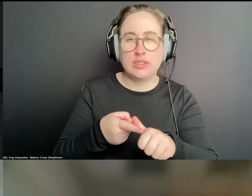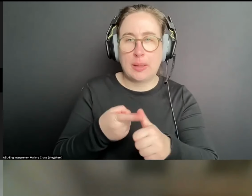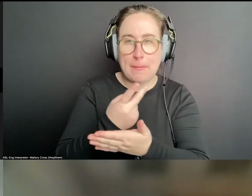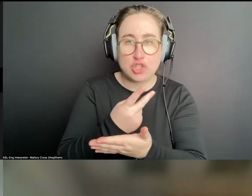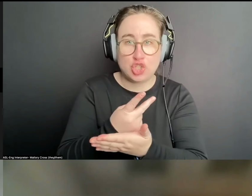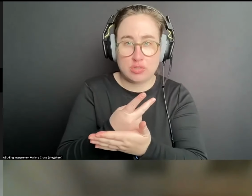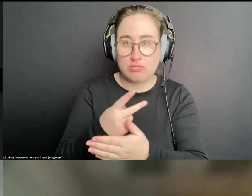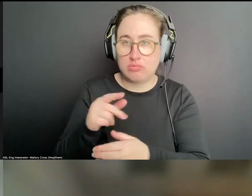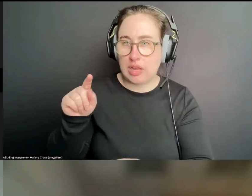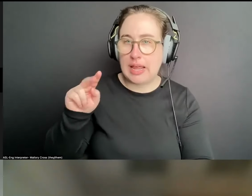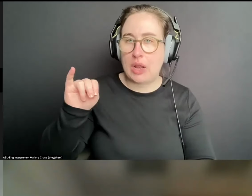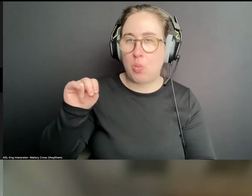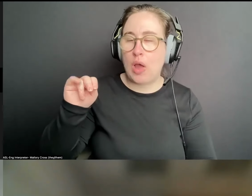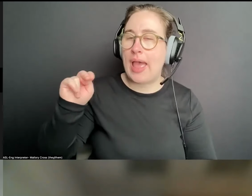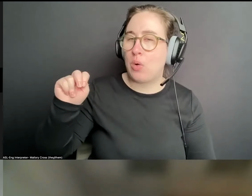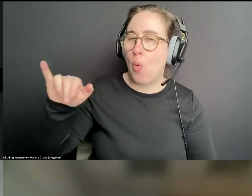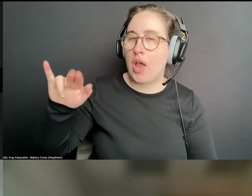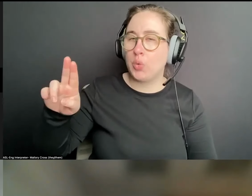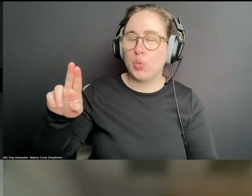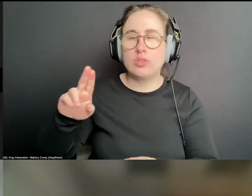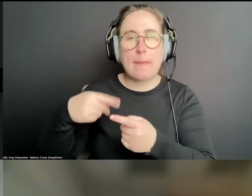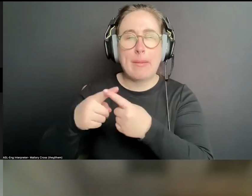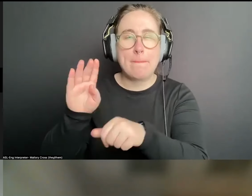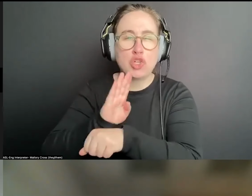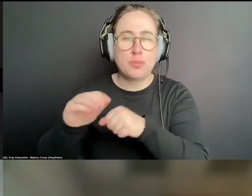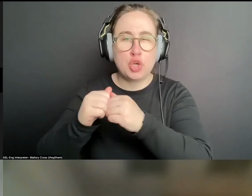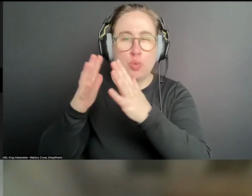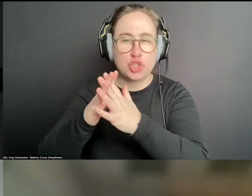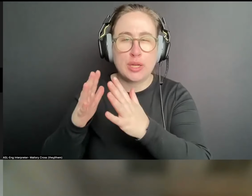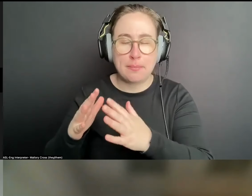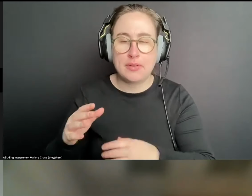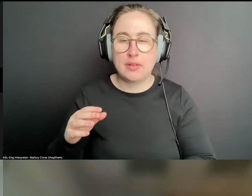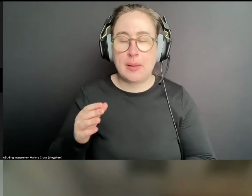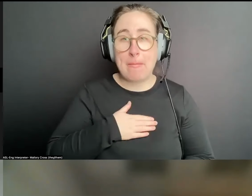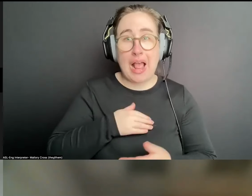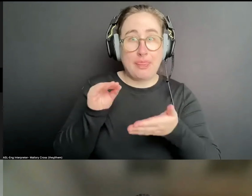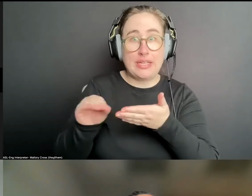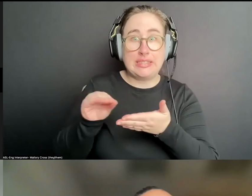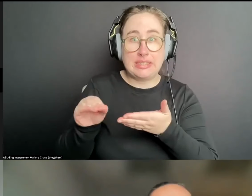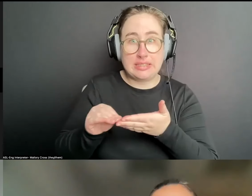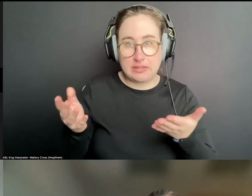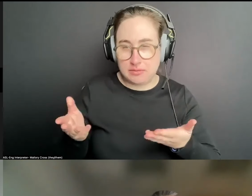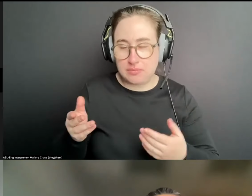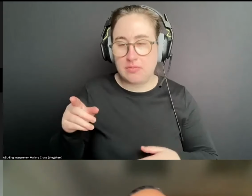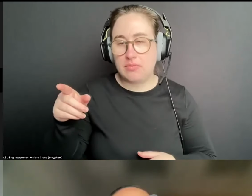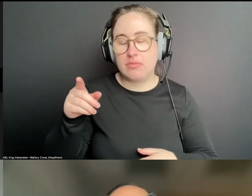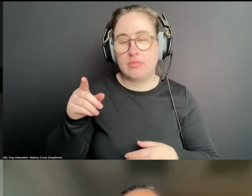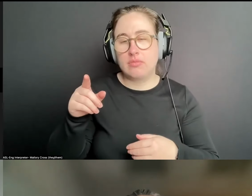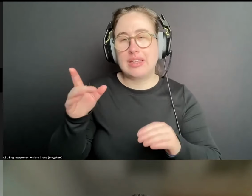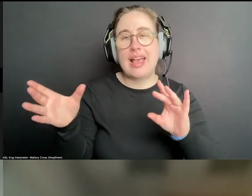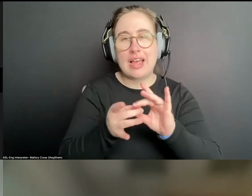entrepreneurship. And the last piece of my thesis was this connection to